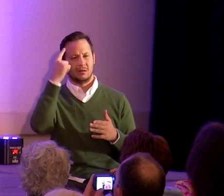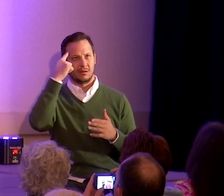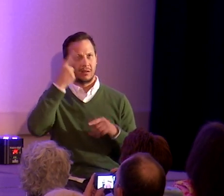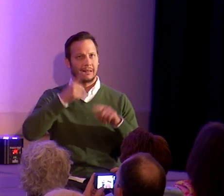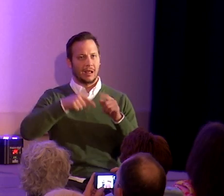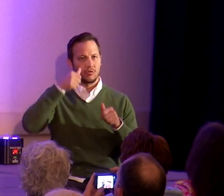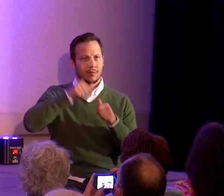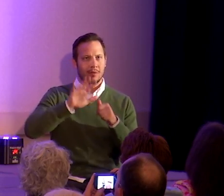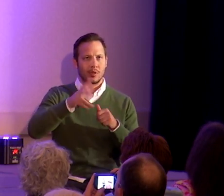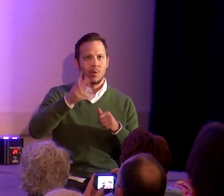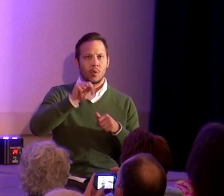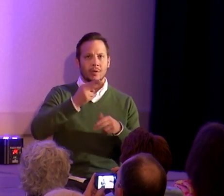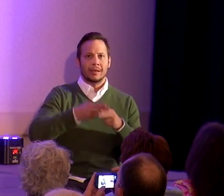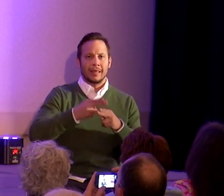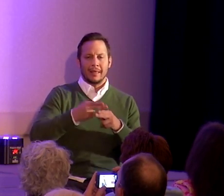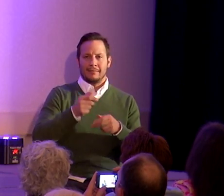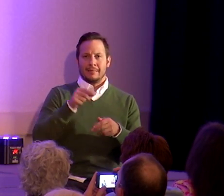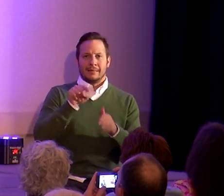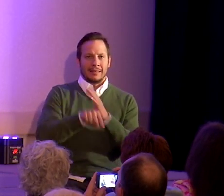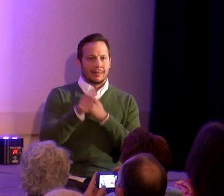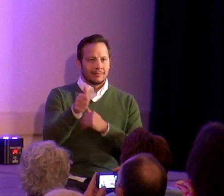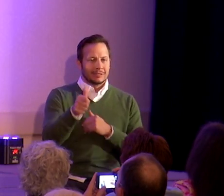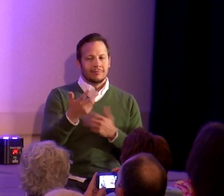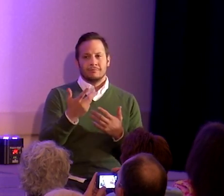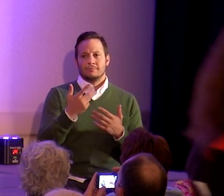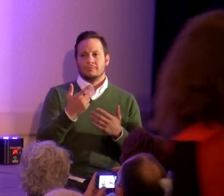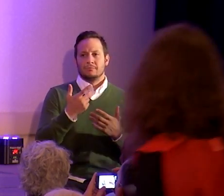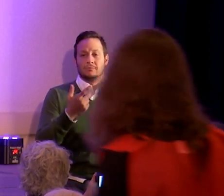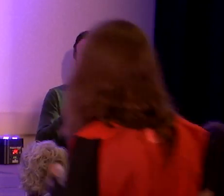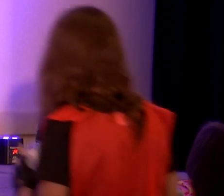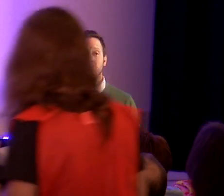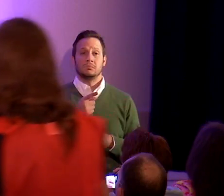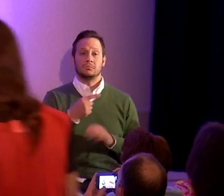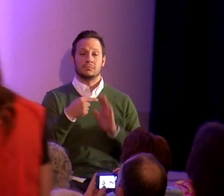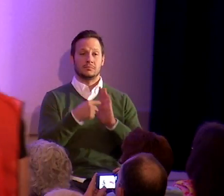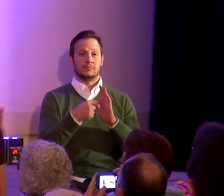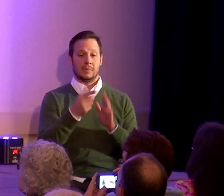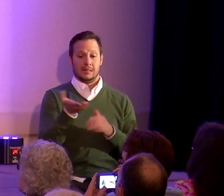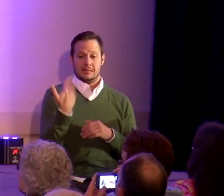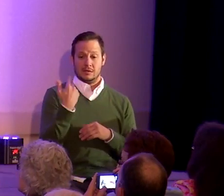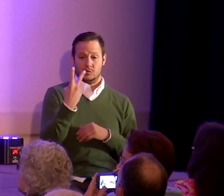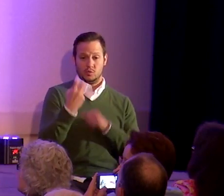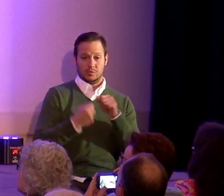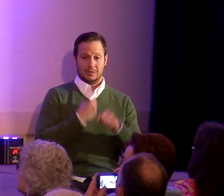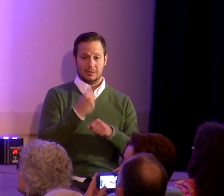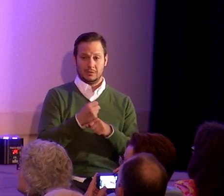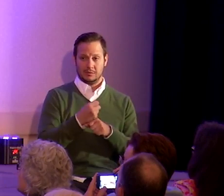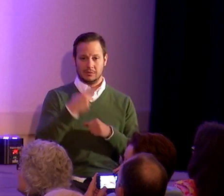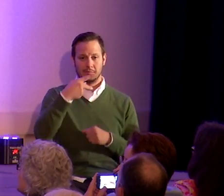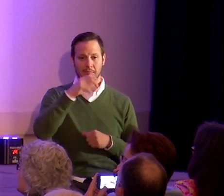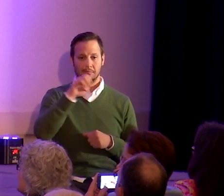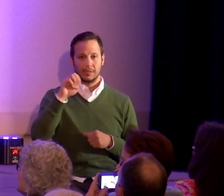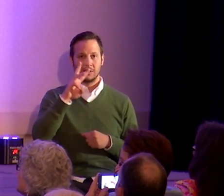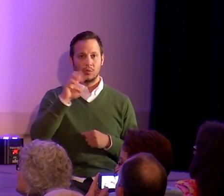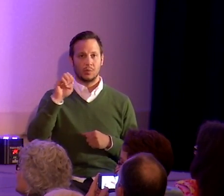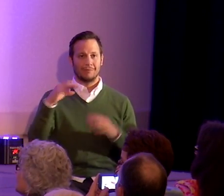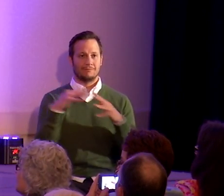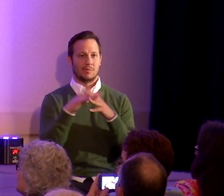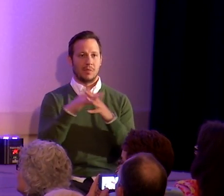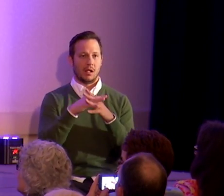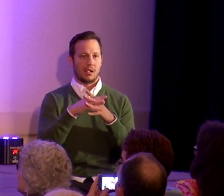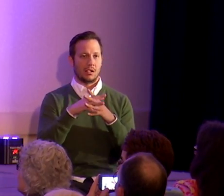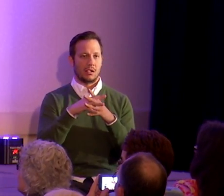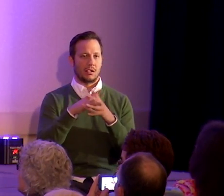remember their own names, or can't remember their family members. And case in point, for the last 2 years, I believe Pee Wee football attendance has been